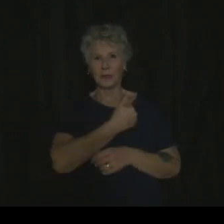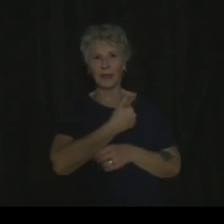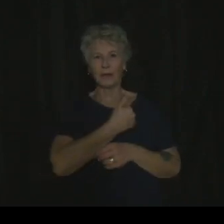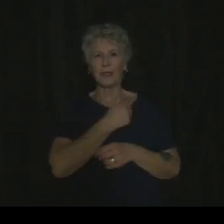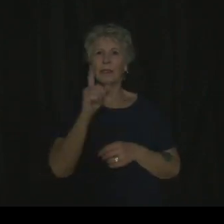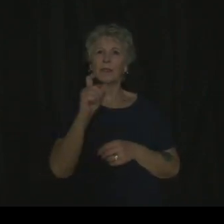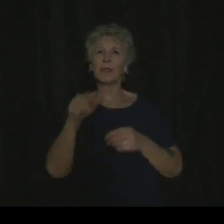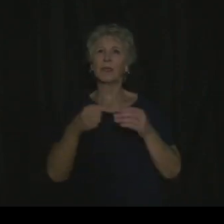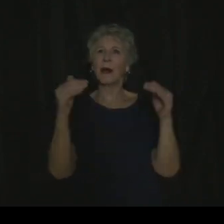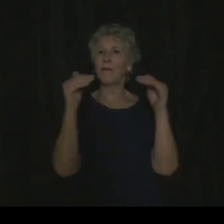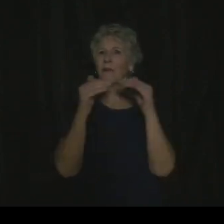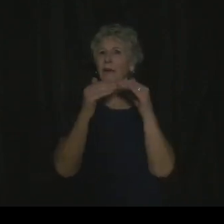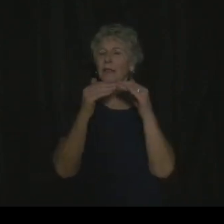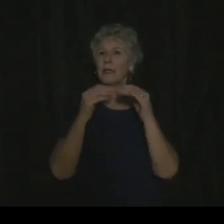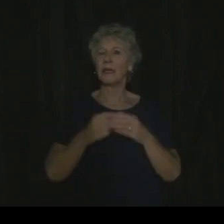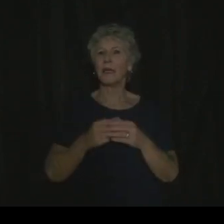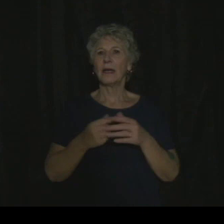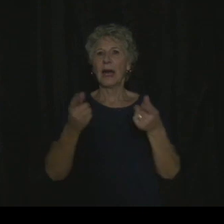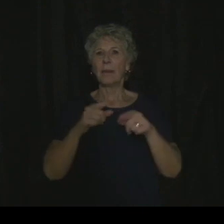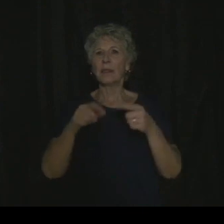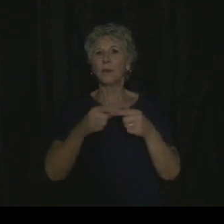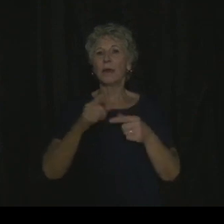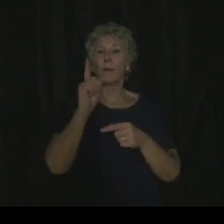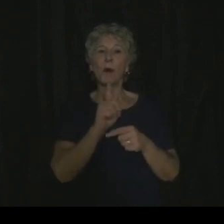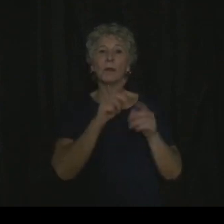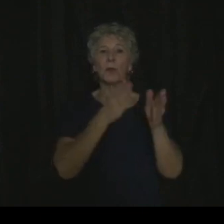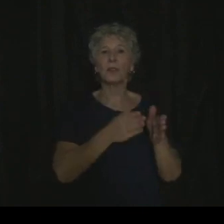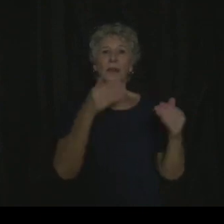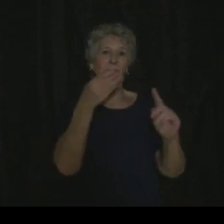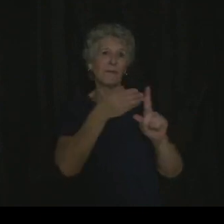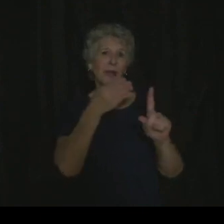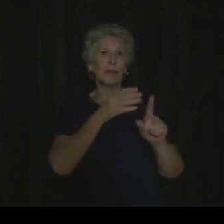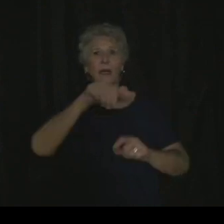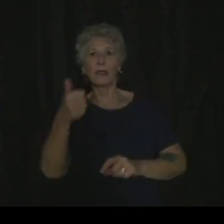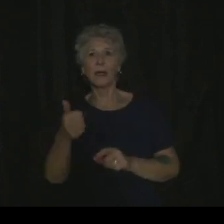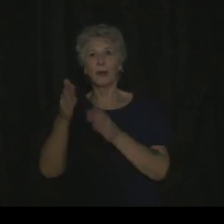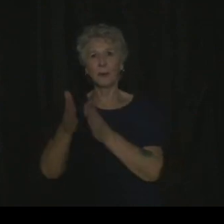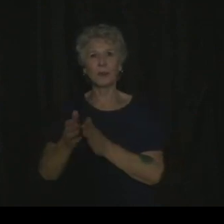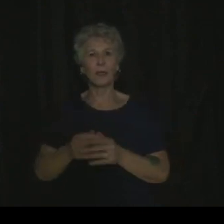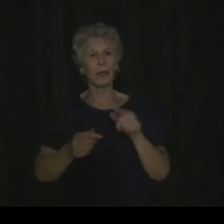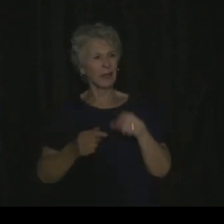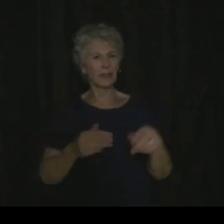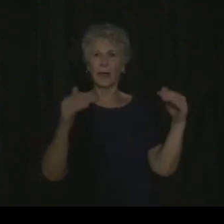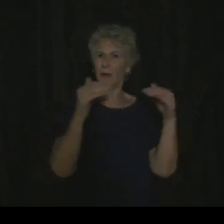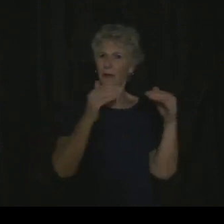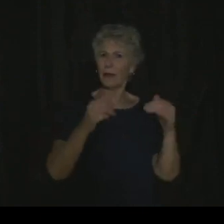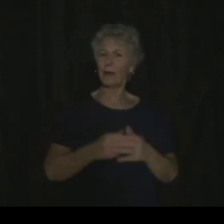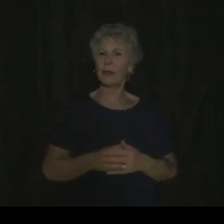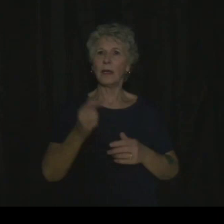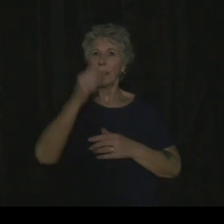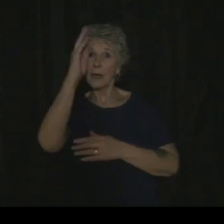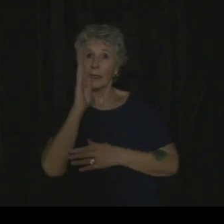fairness arises whenever someone makes a choice to favor one person over another. Is it just that